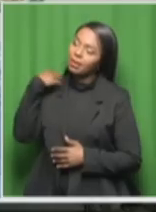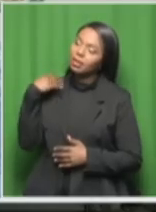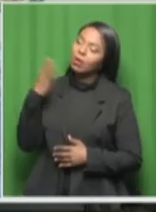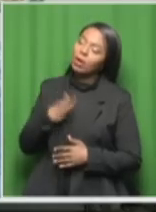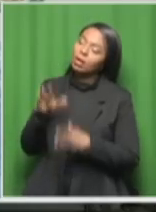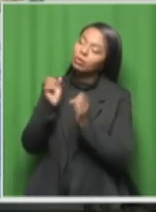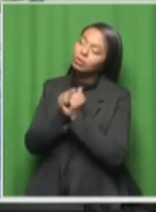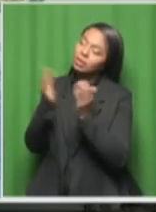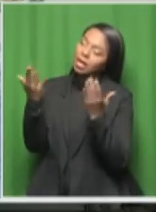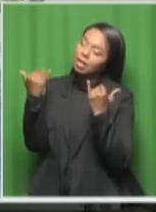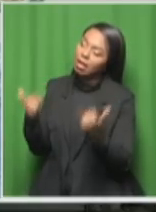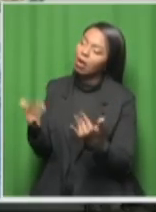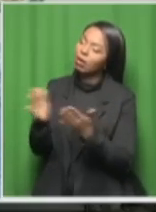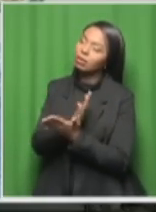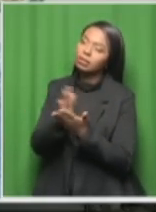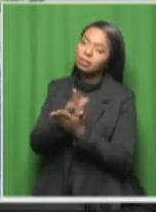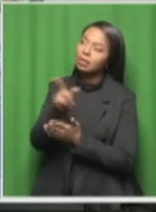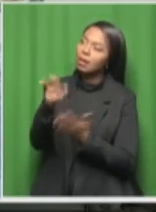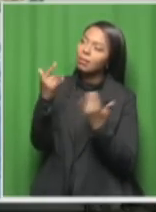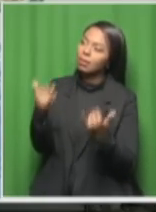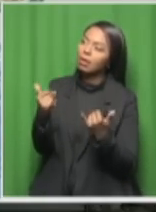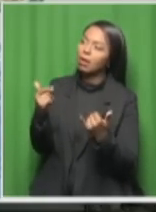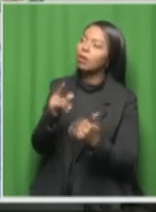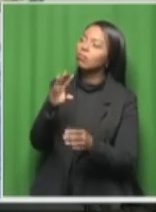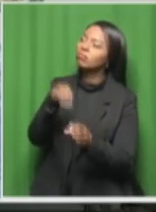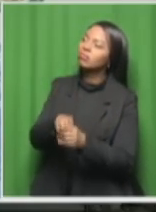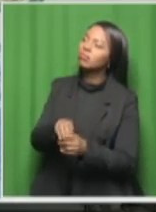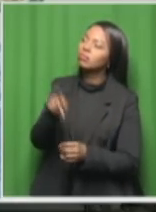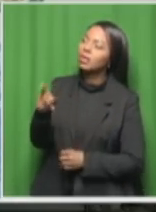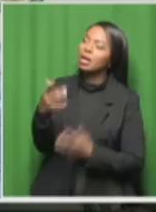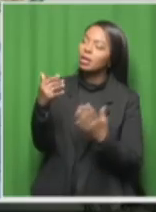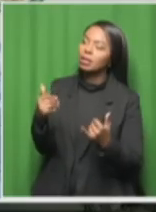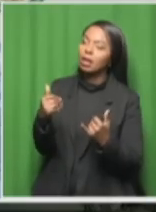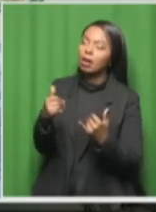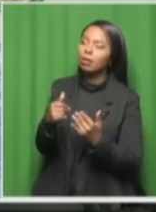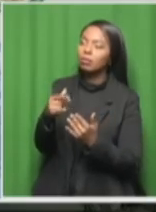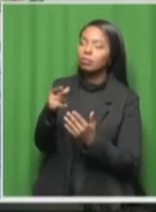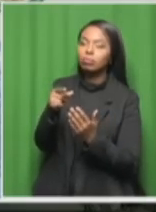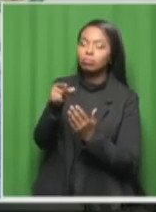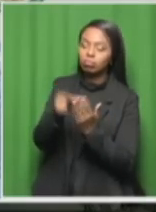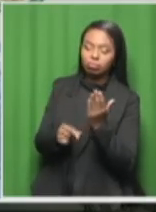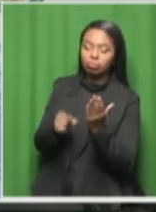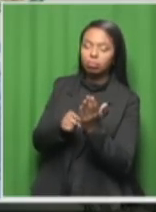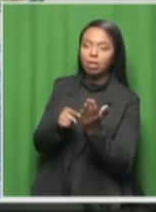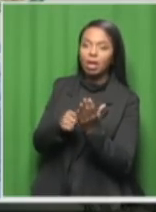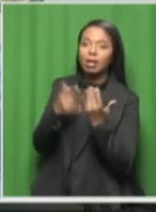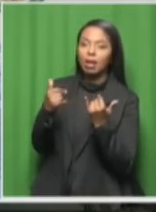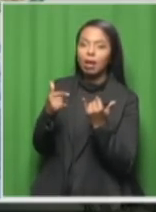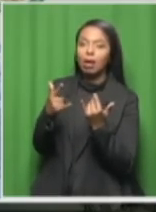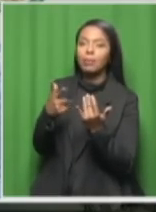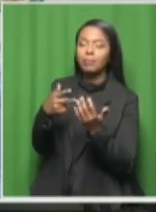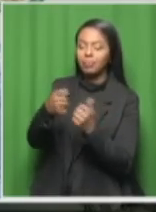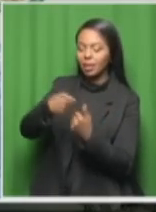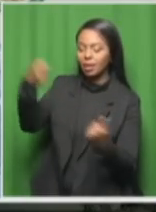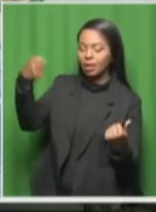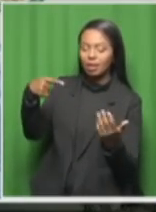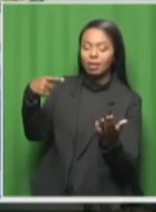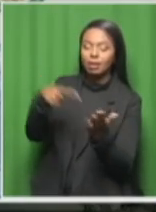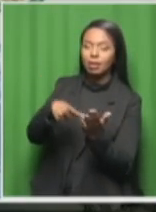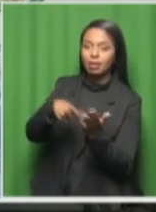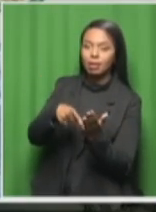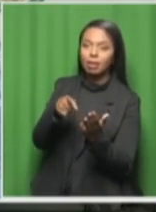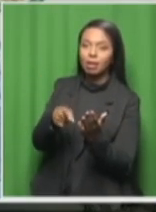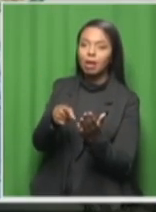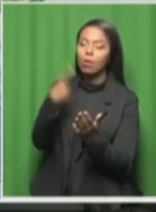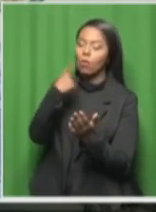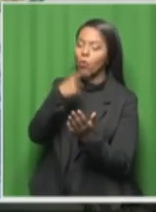know, some of what is contained in the preamble, so to speak, your remarks in that government